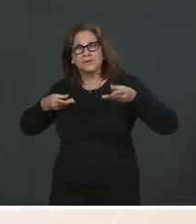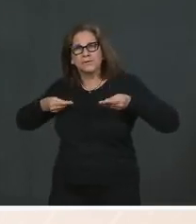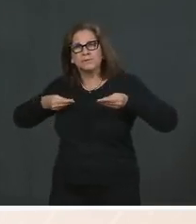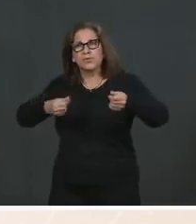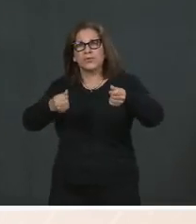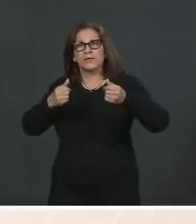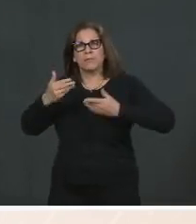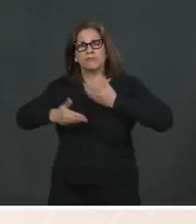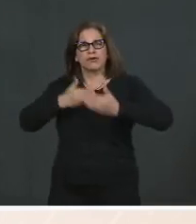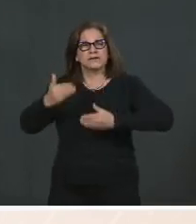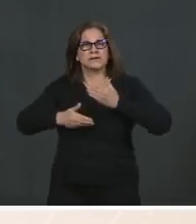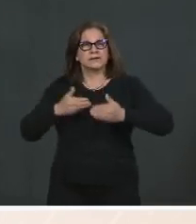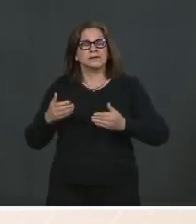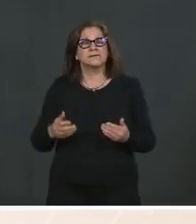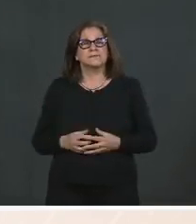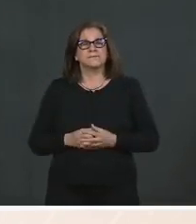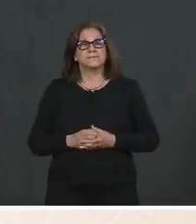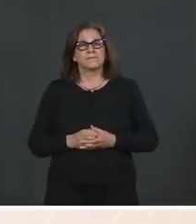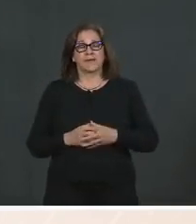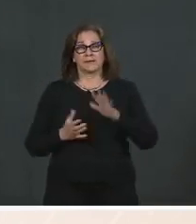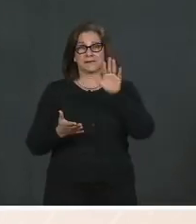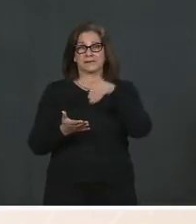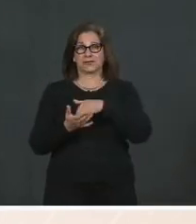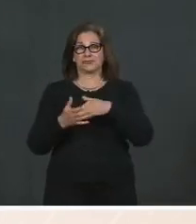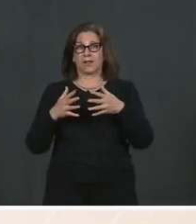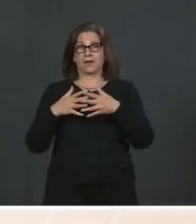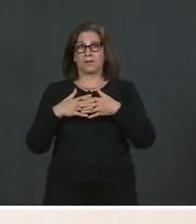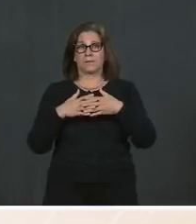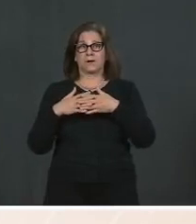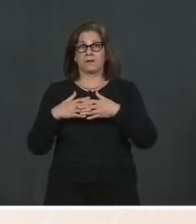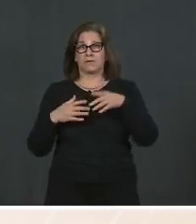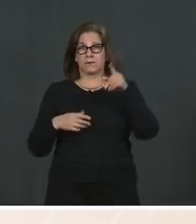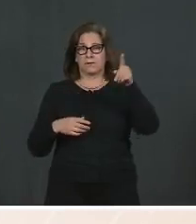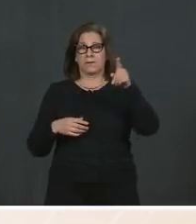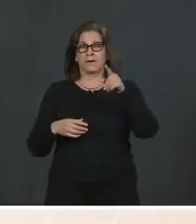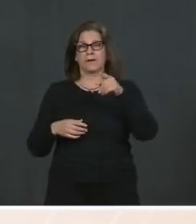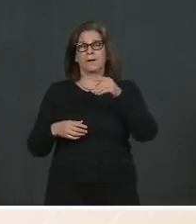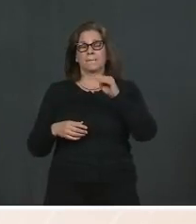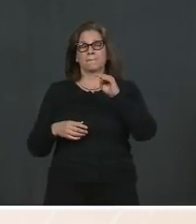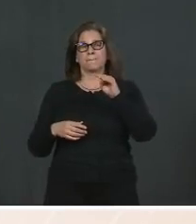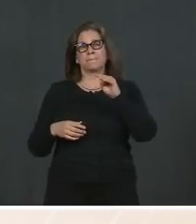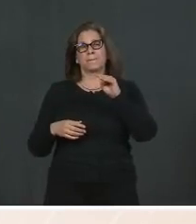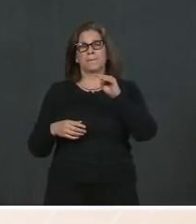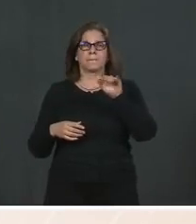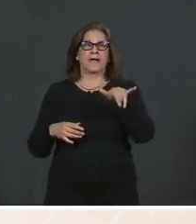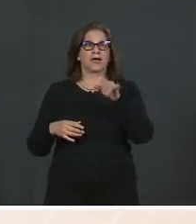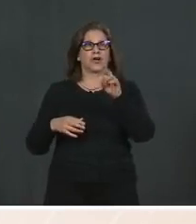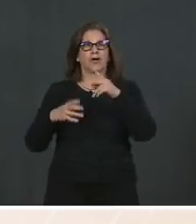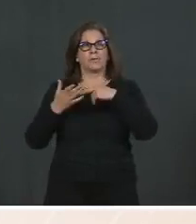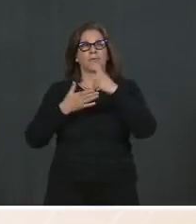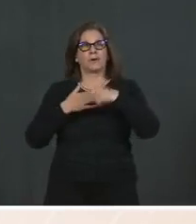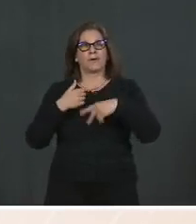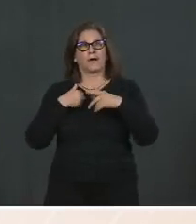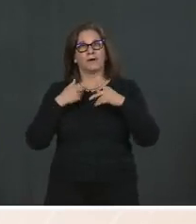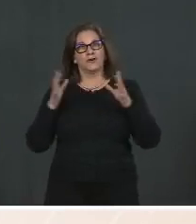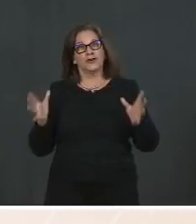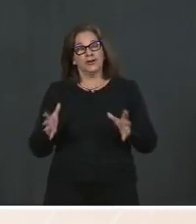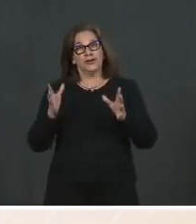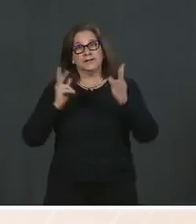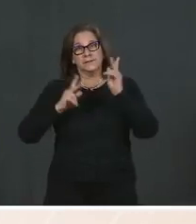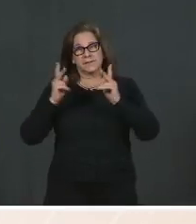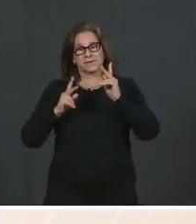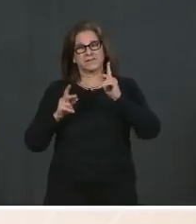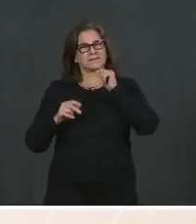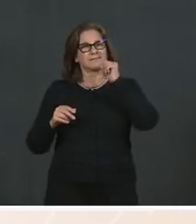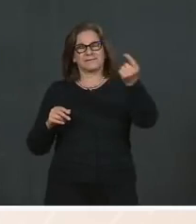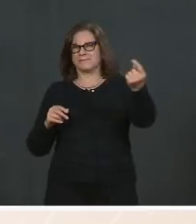Minors Program to encourage young people to apply in their country and not make that treacherous journey. We are also in a